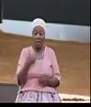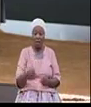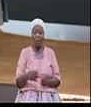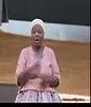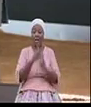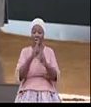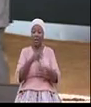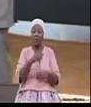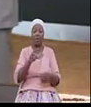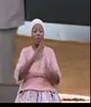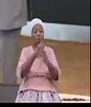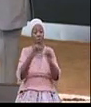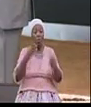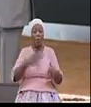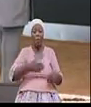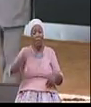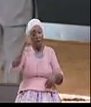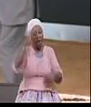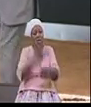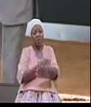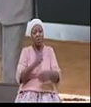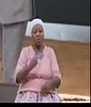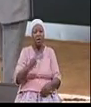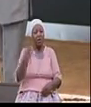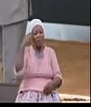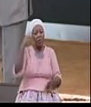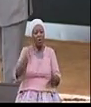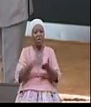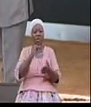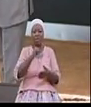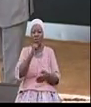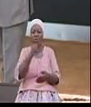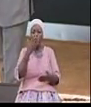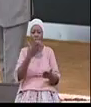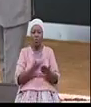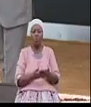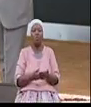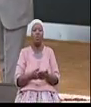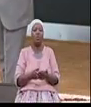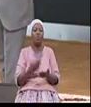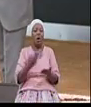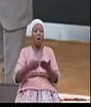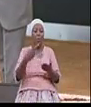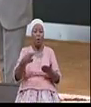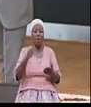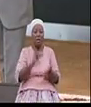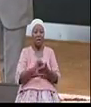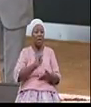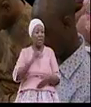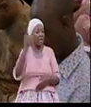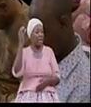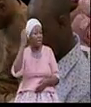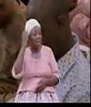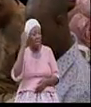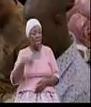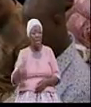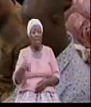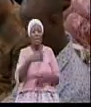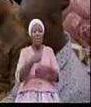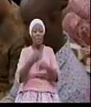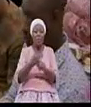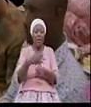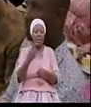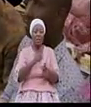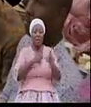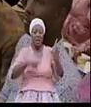my sons, for it is no good report that I hear. Ye make the